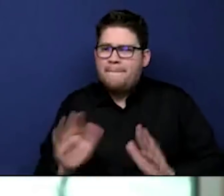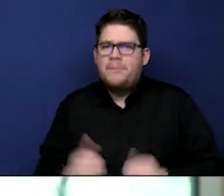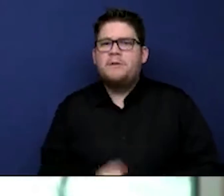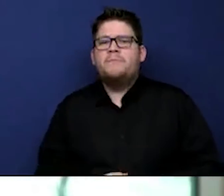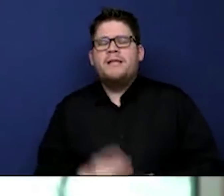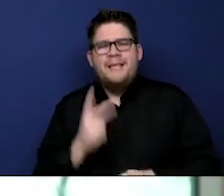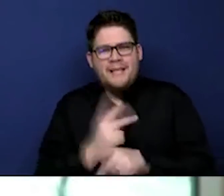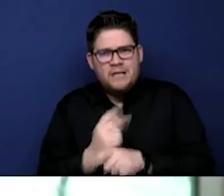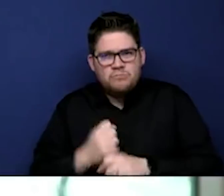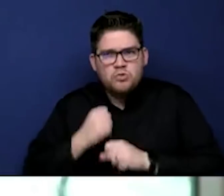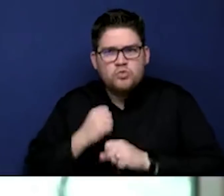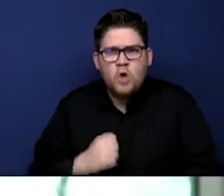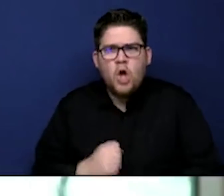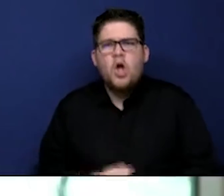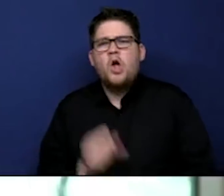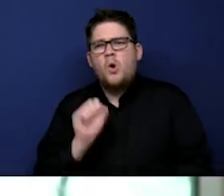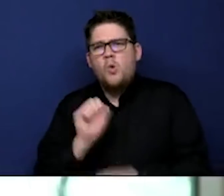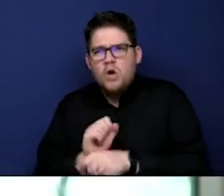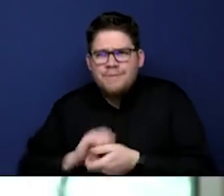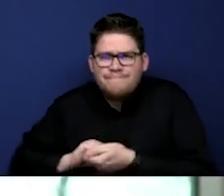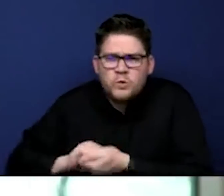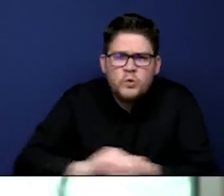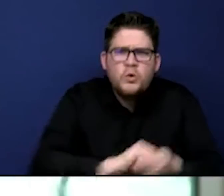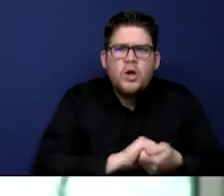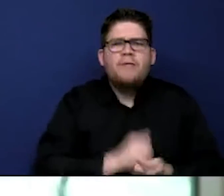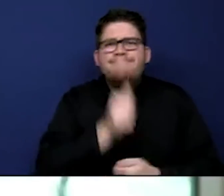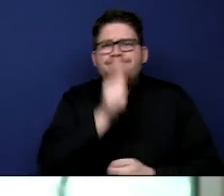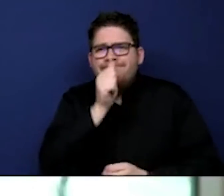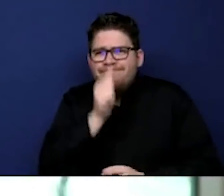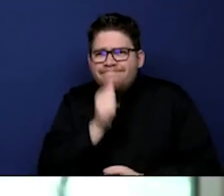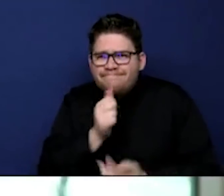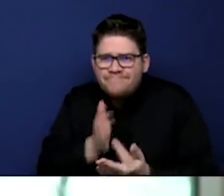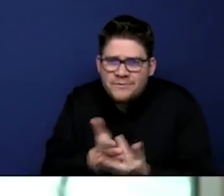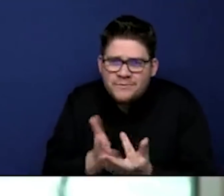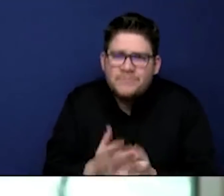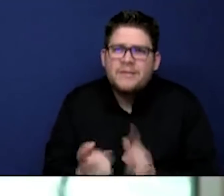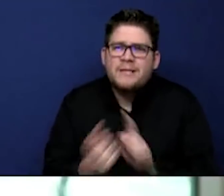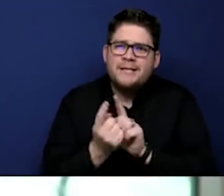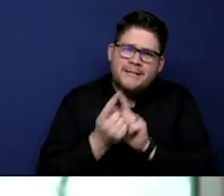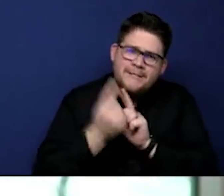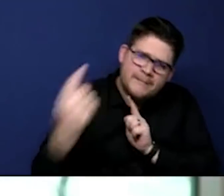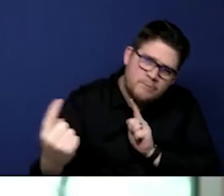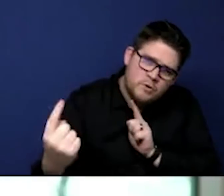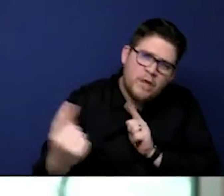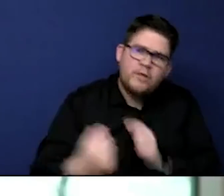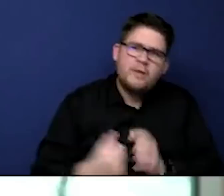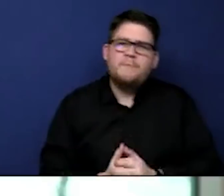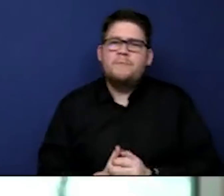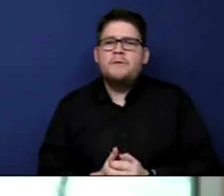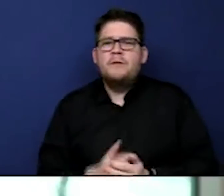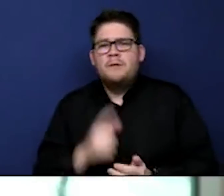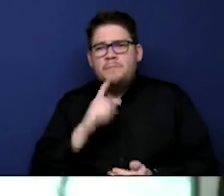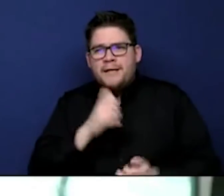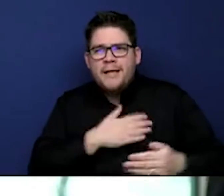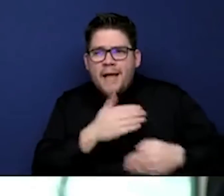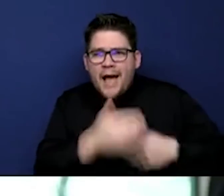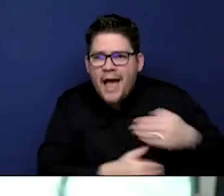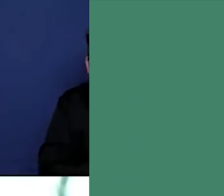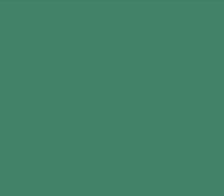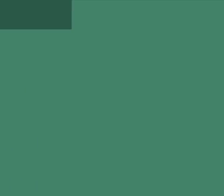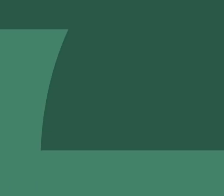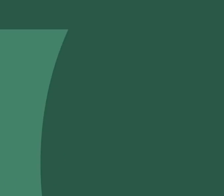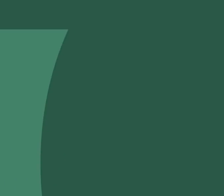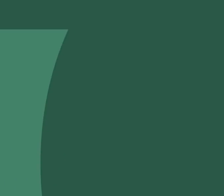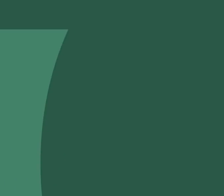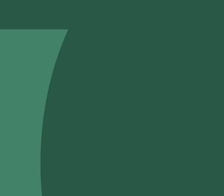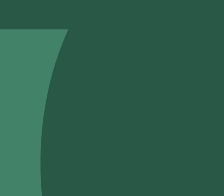and remembering that we can do our bit, and being kind to each other and being calm and staying safe. Thank you.